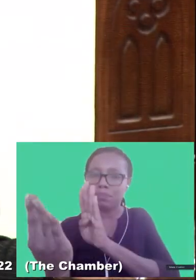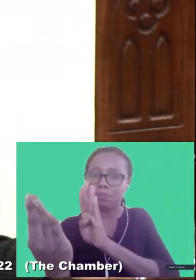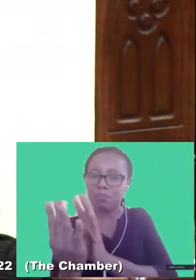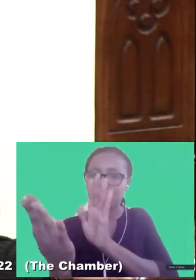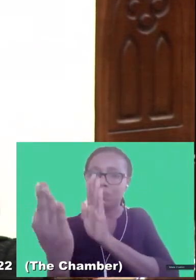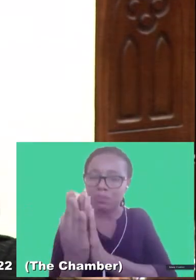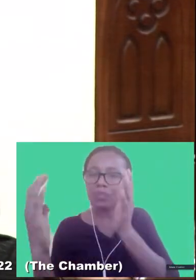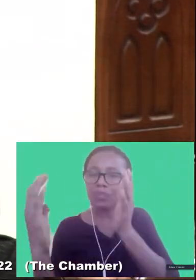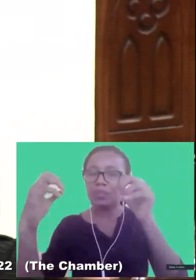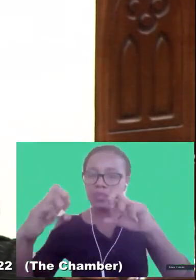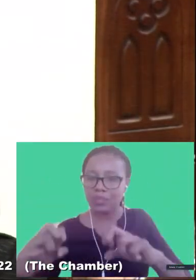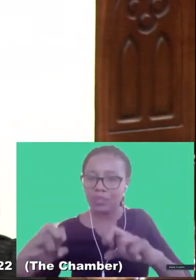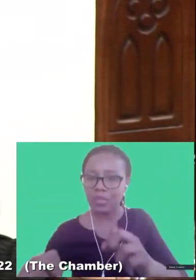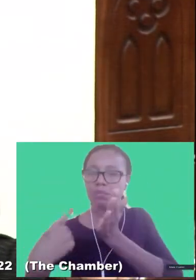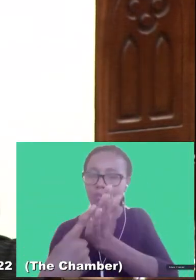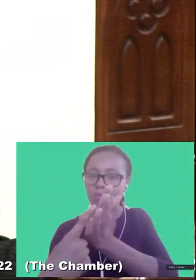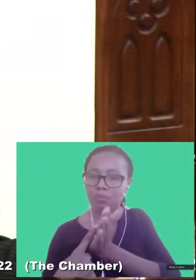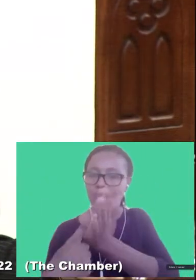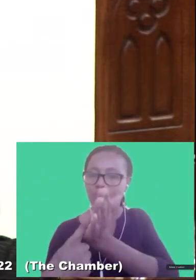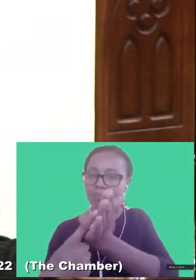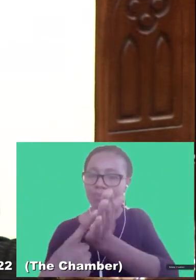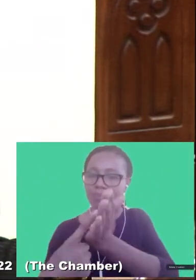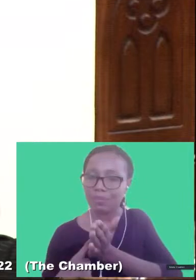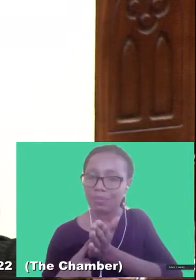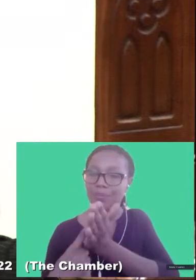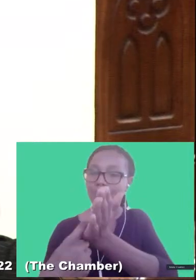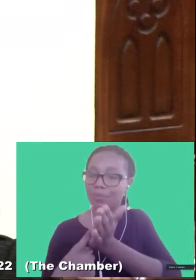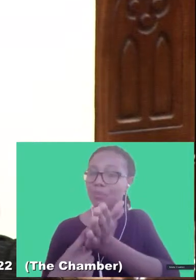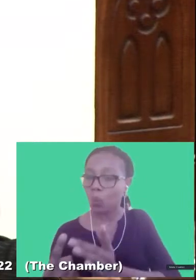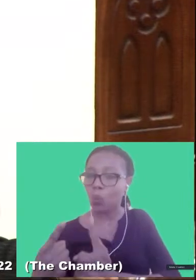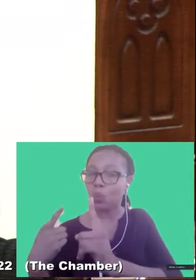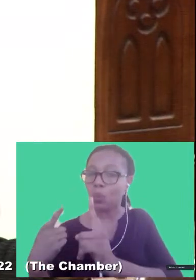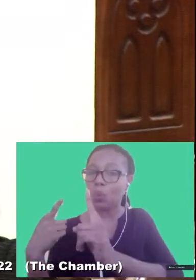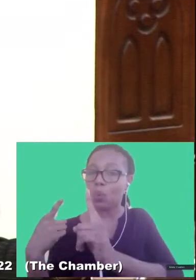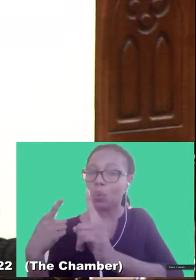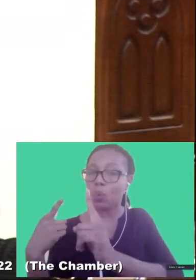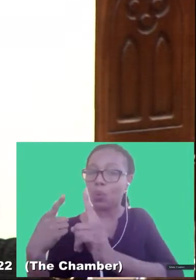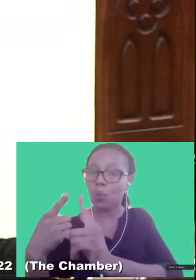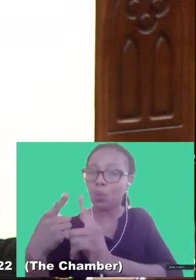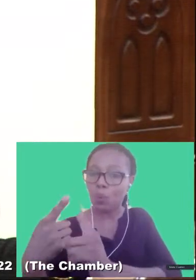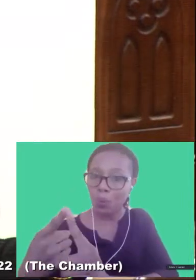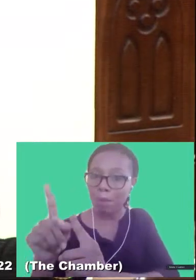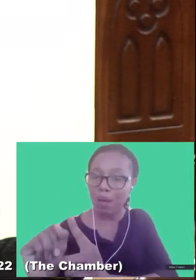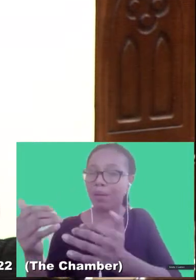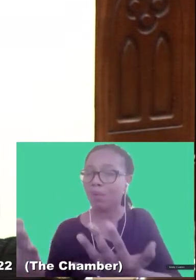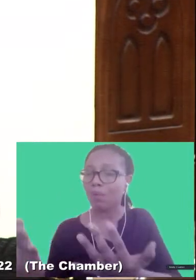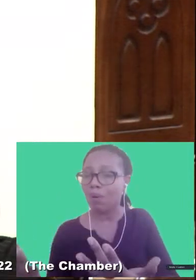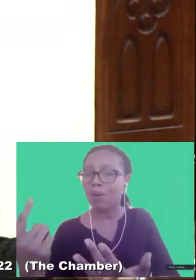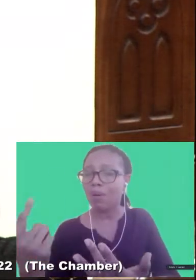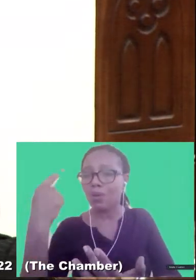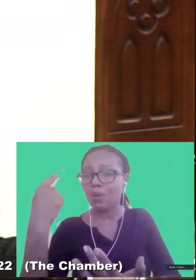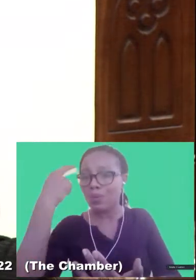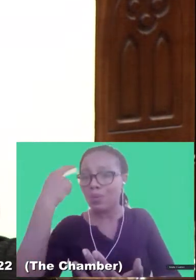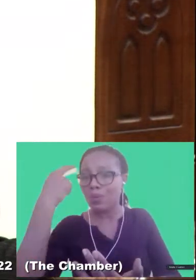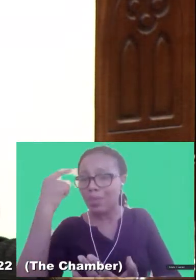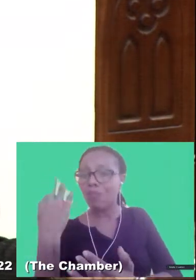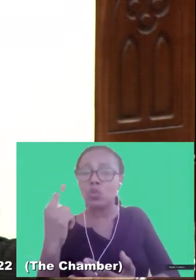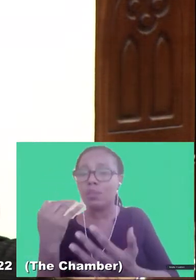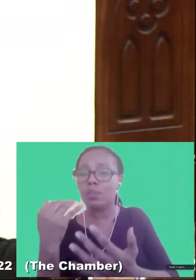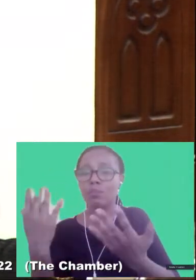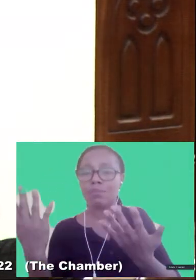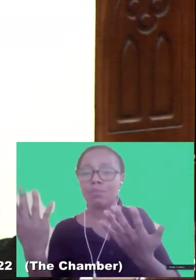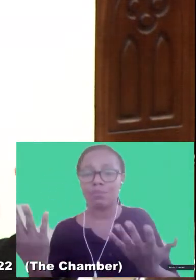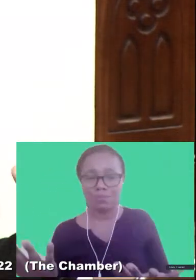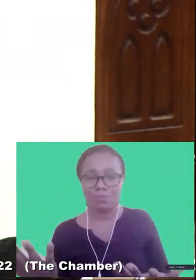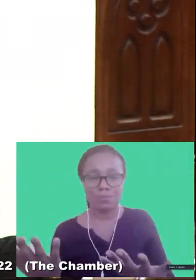derive from from people forming cooperatives and consortiums and being able to exploit